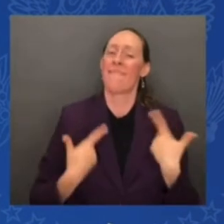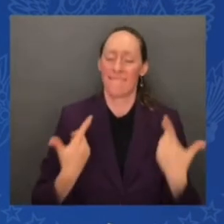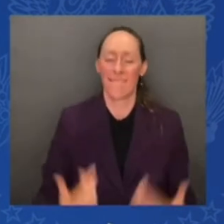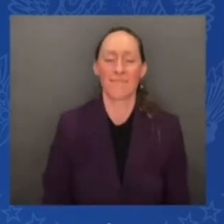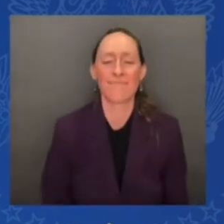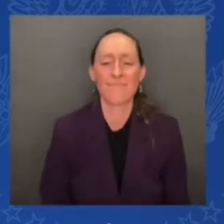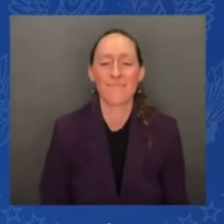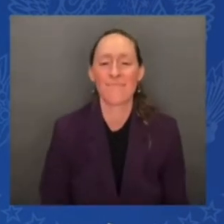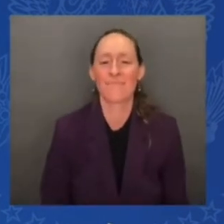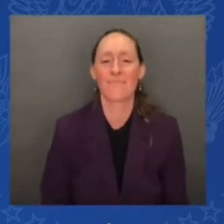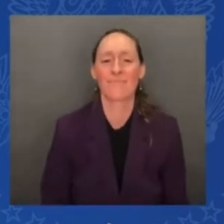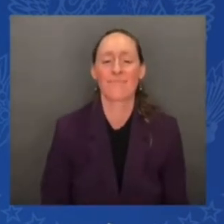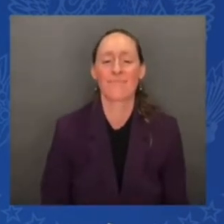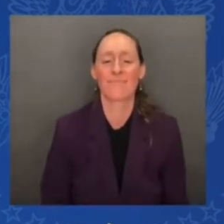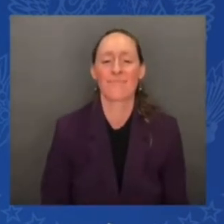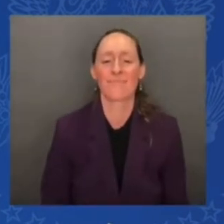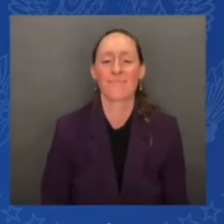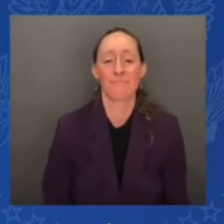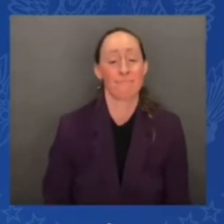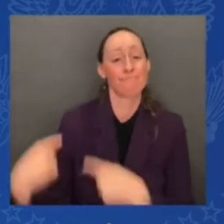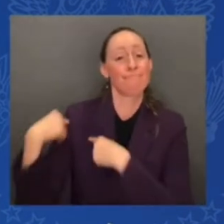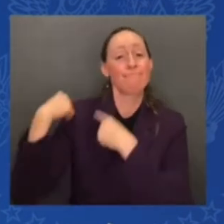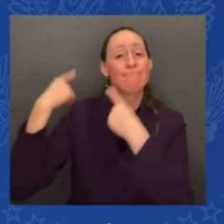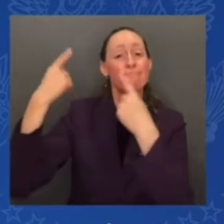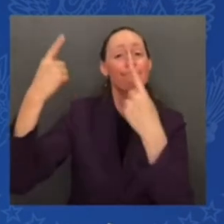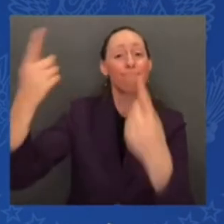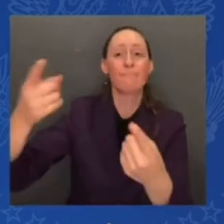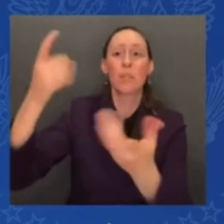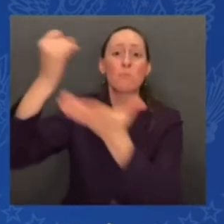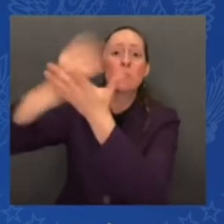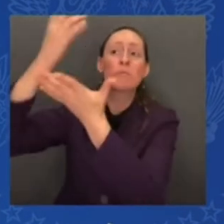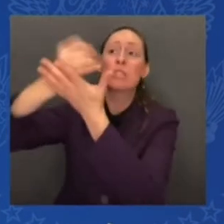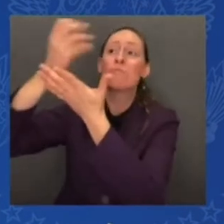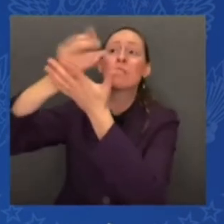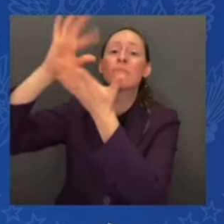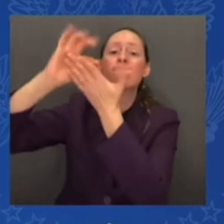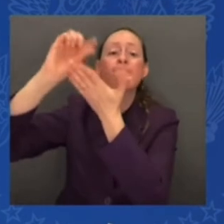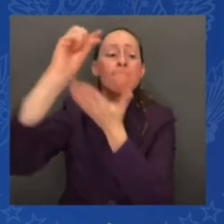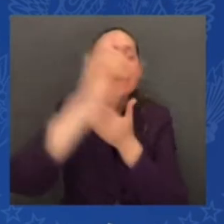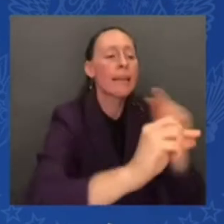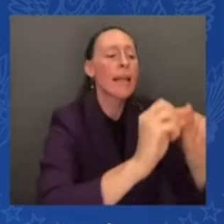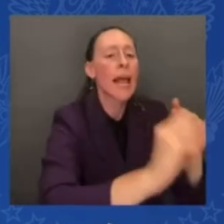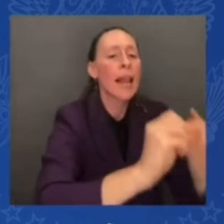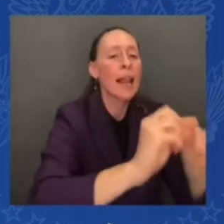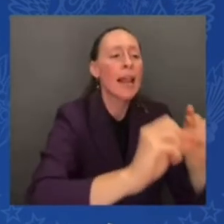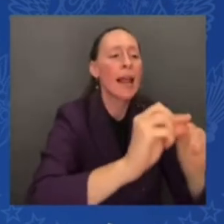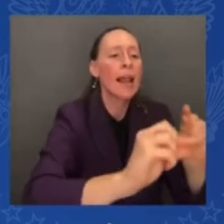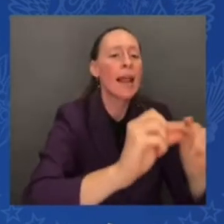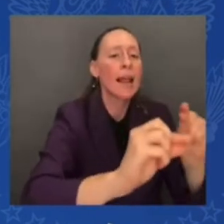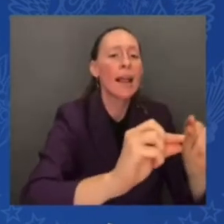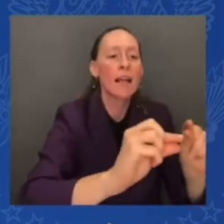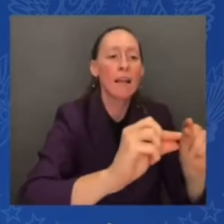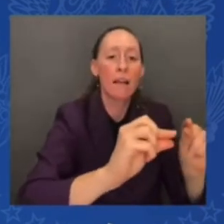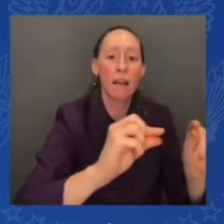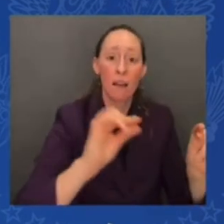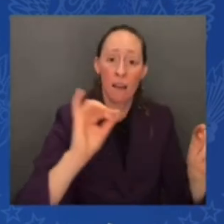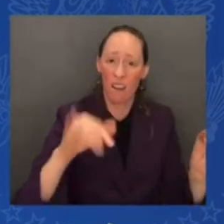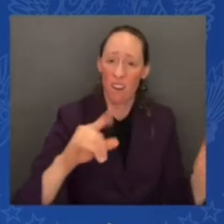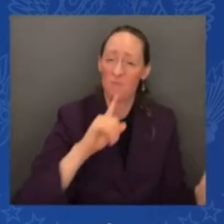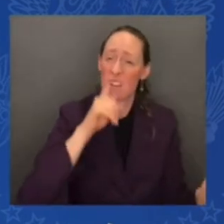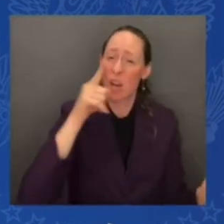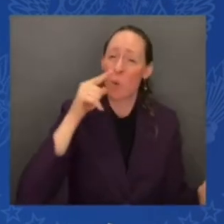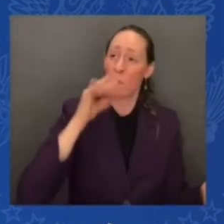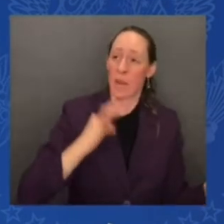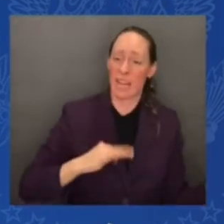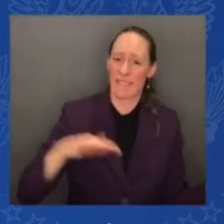work hard should be able to get a job, no matter where they live in the heartland, small towns, raise their kids on good paycheck, be